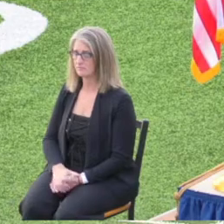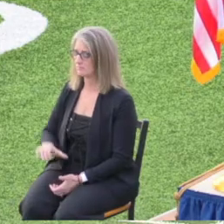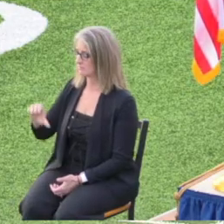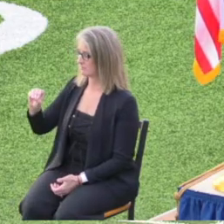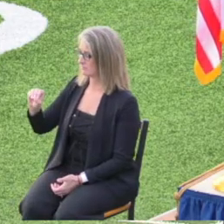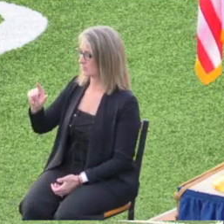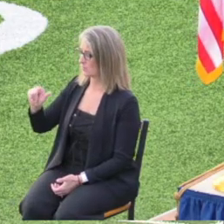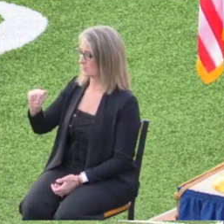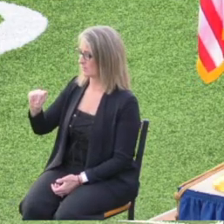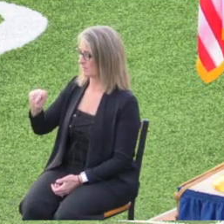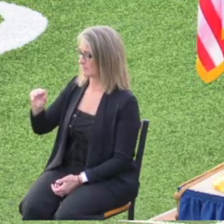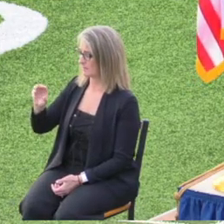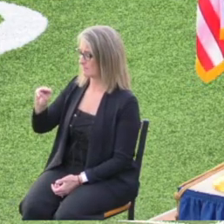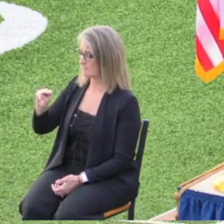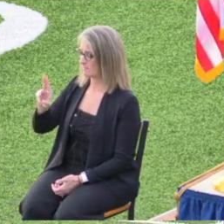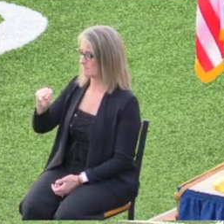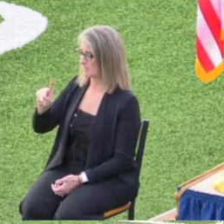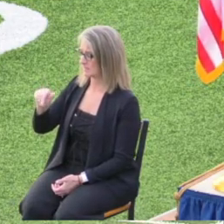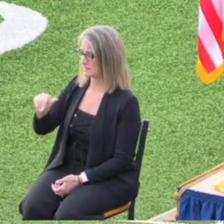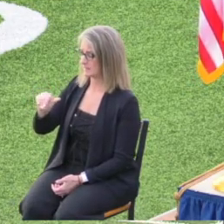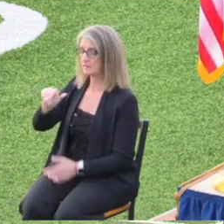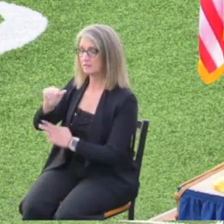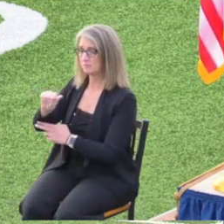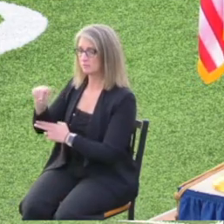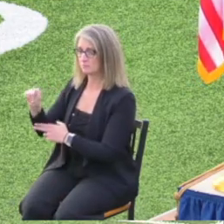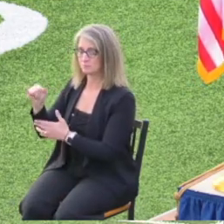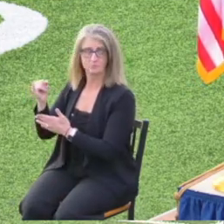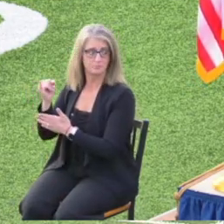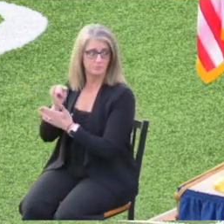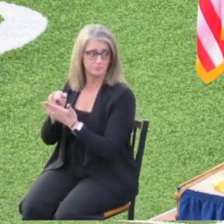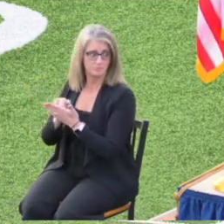Holden E. Mundy, Associate in Arts.